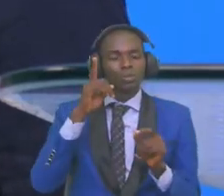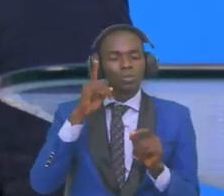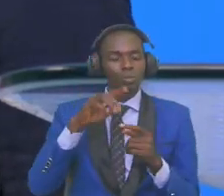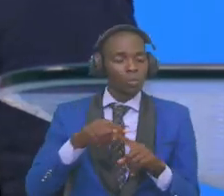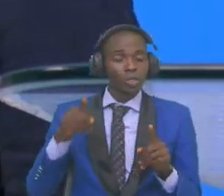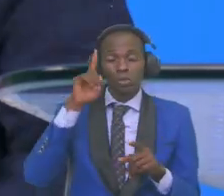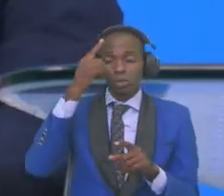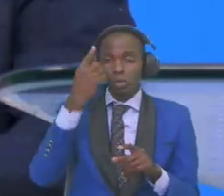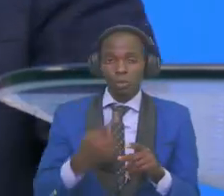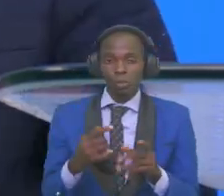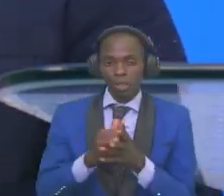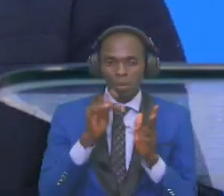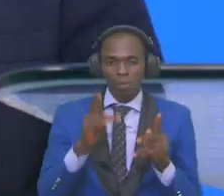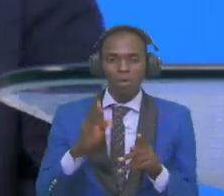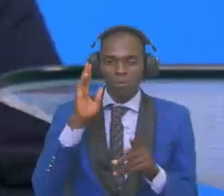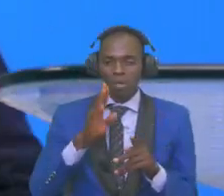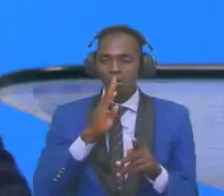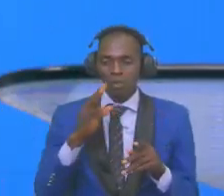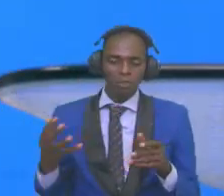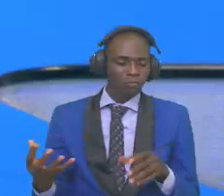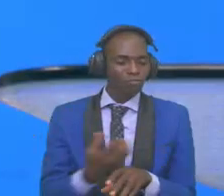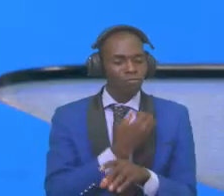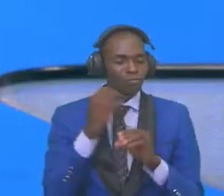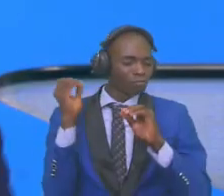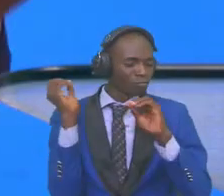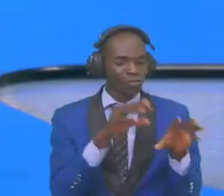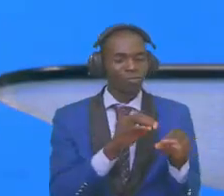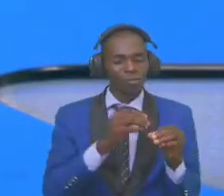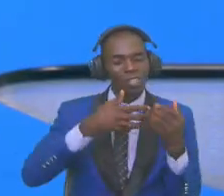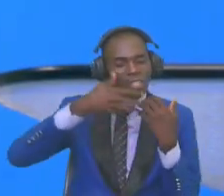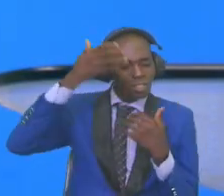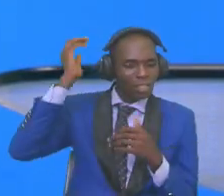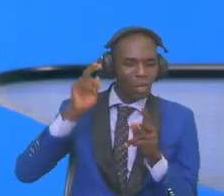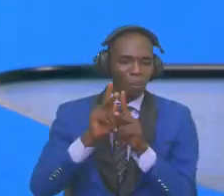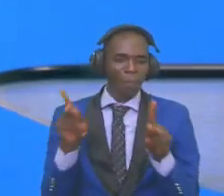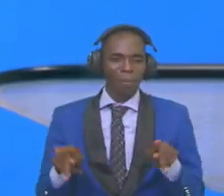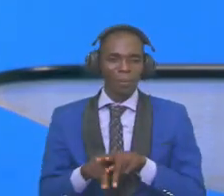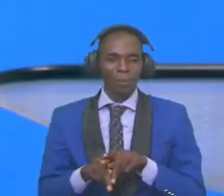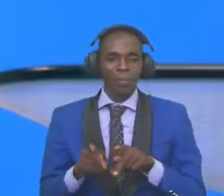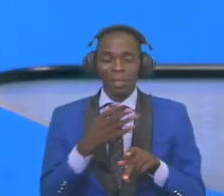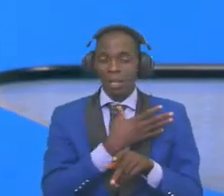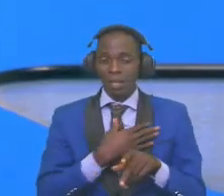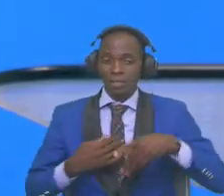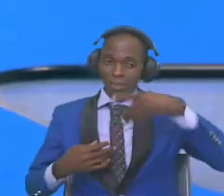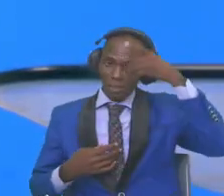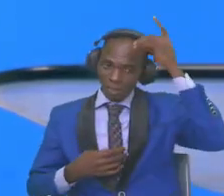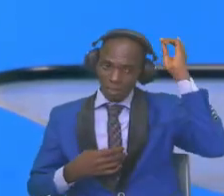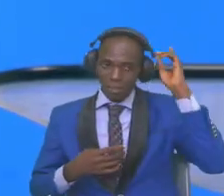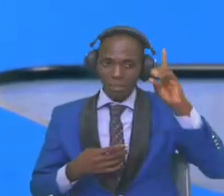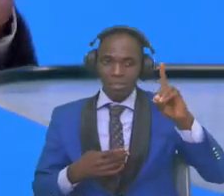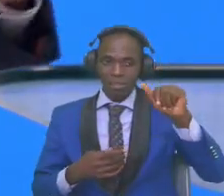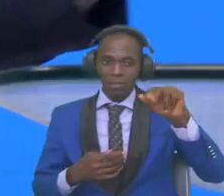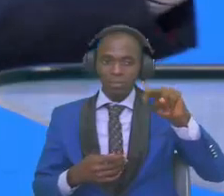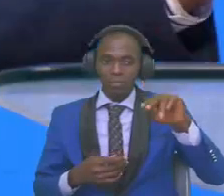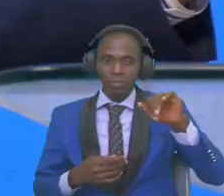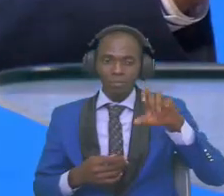the lion's den. Sign it, seal it up. And Daniel knew that had been done, and